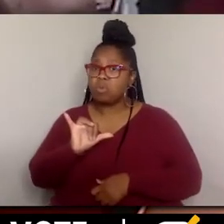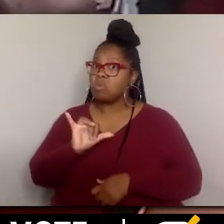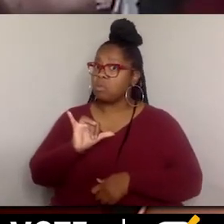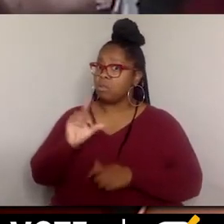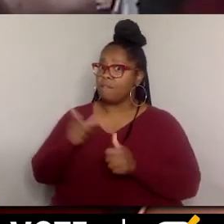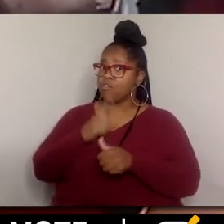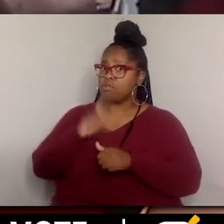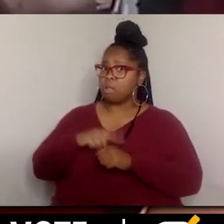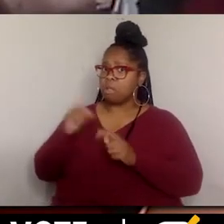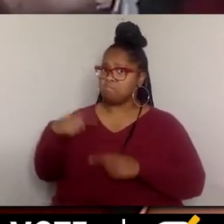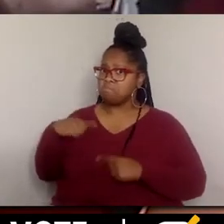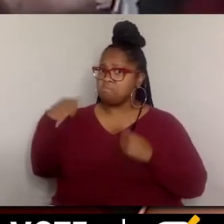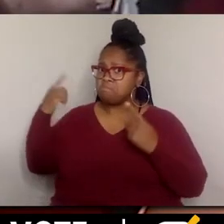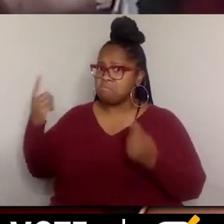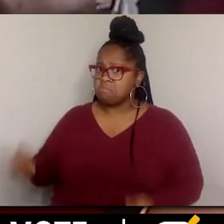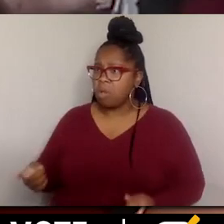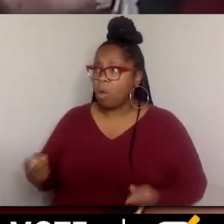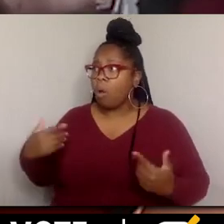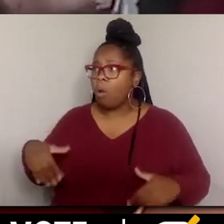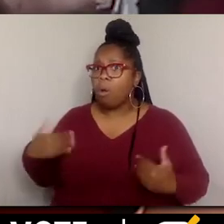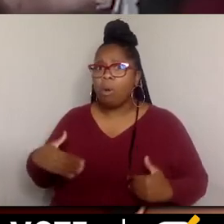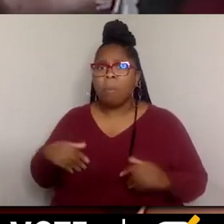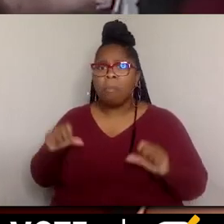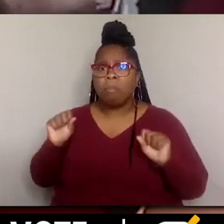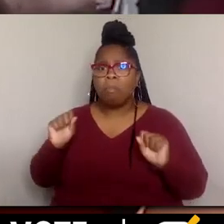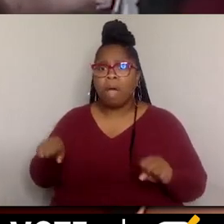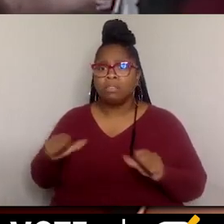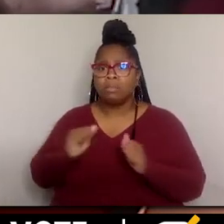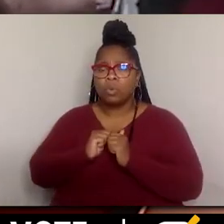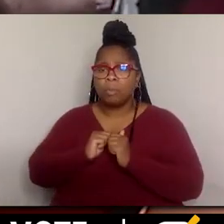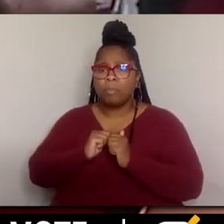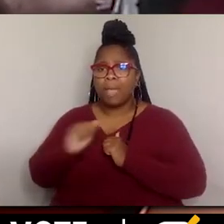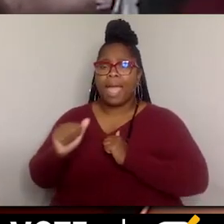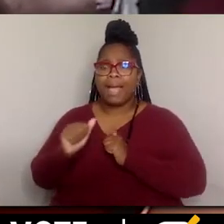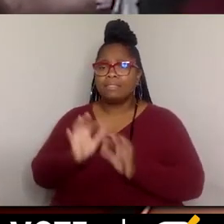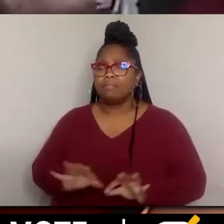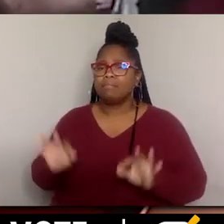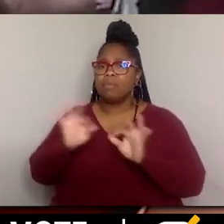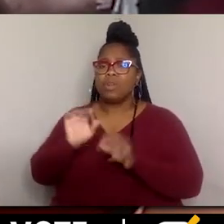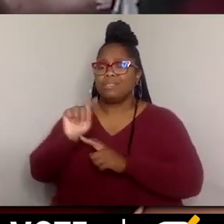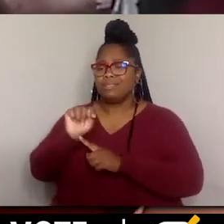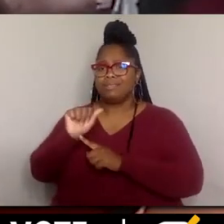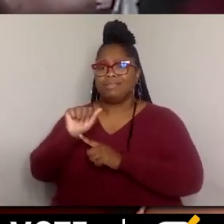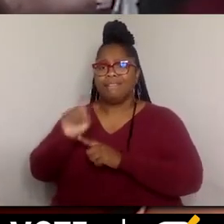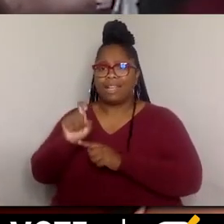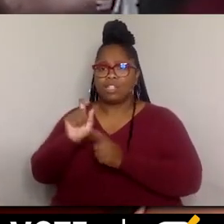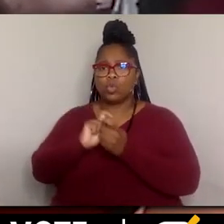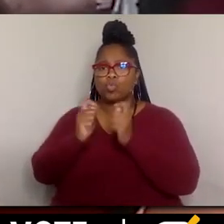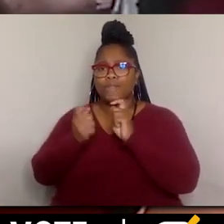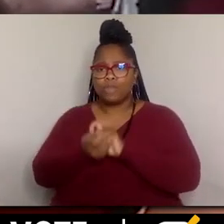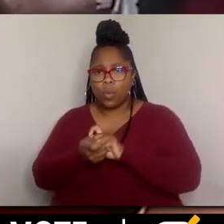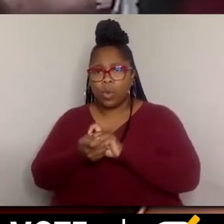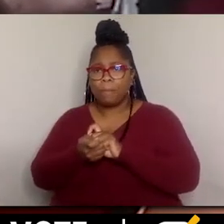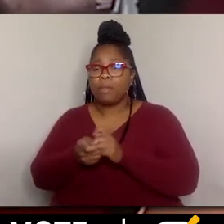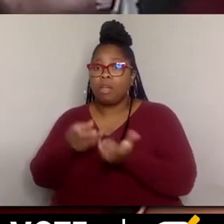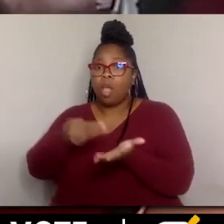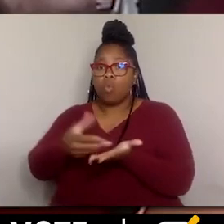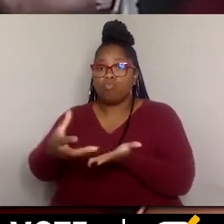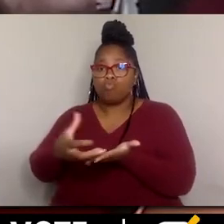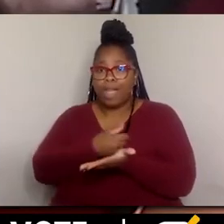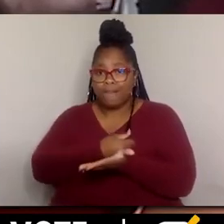have a real shot at passing a significant tax reform and revenue-generating